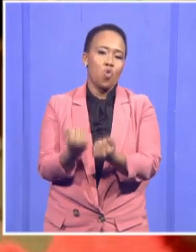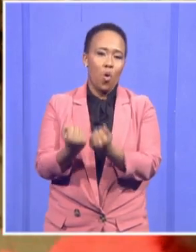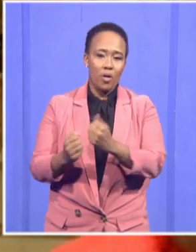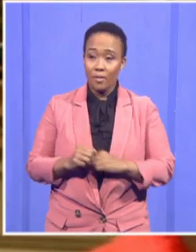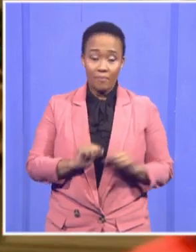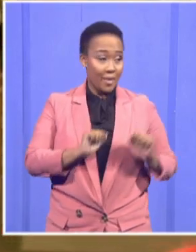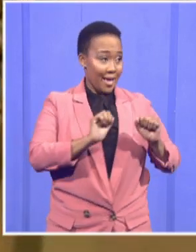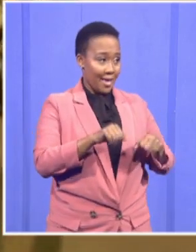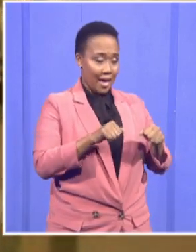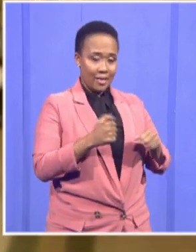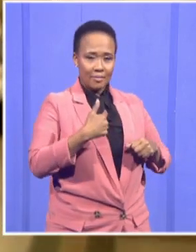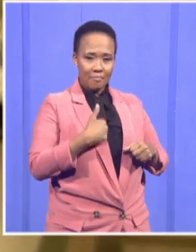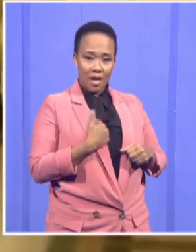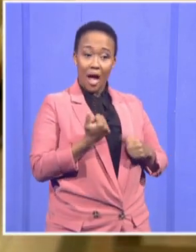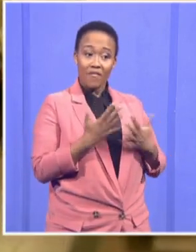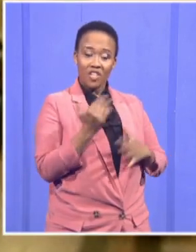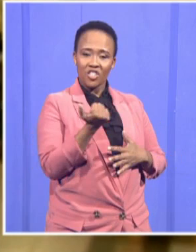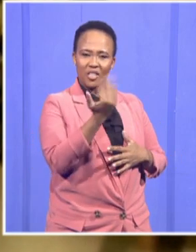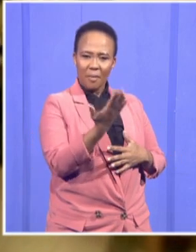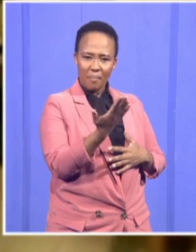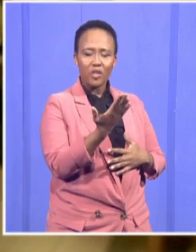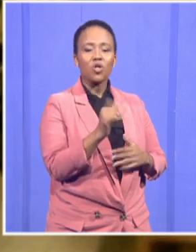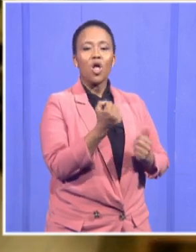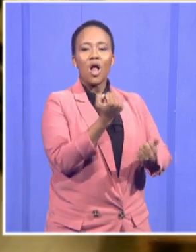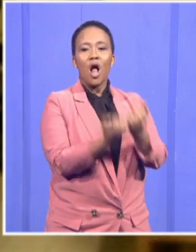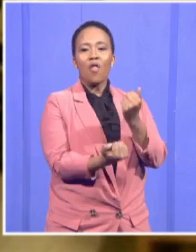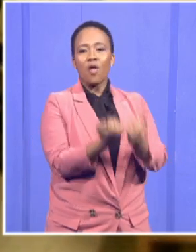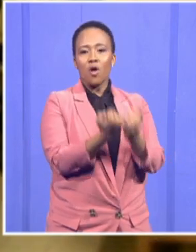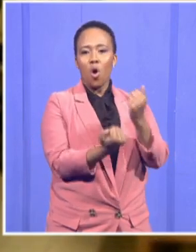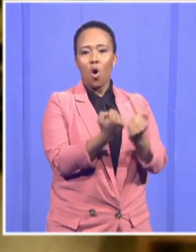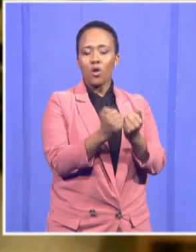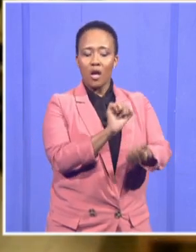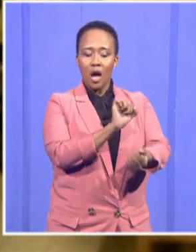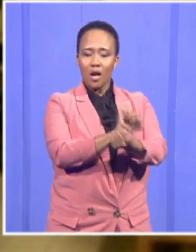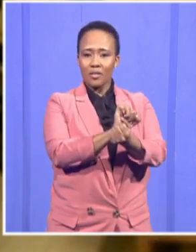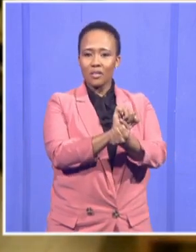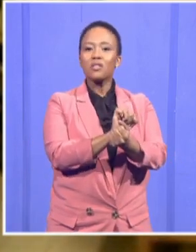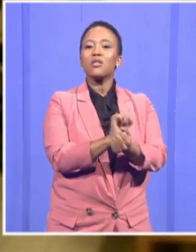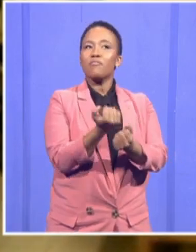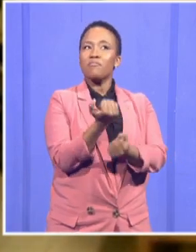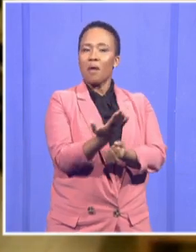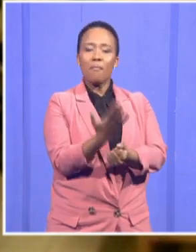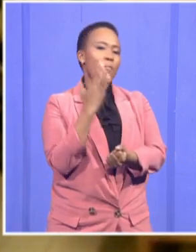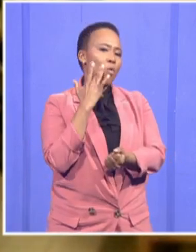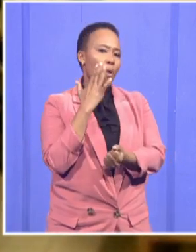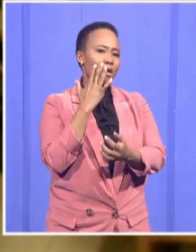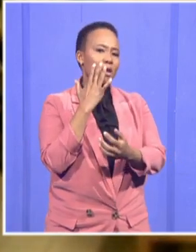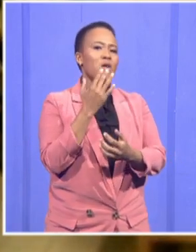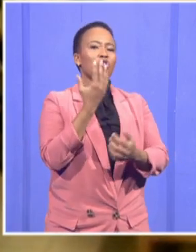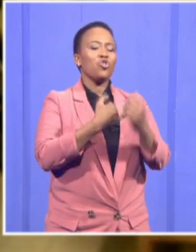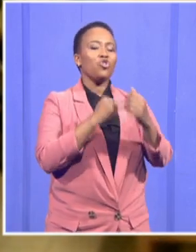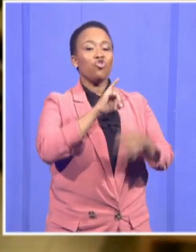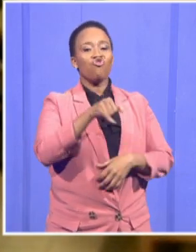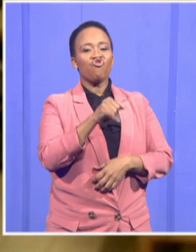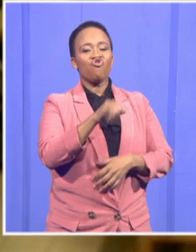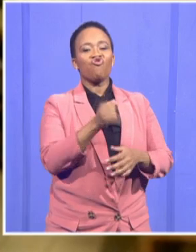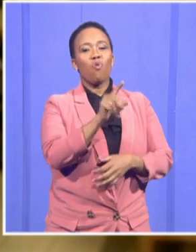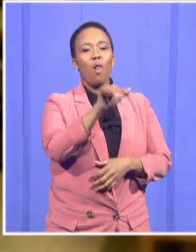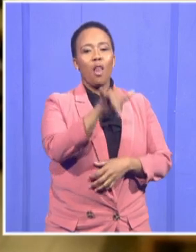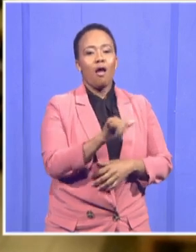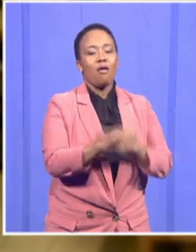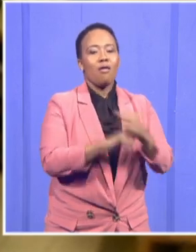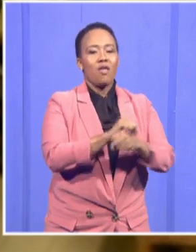before the court that this warrant of arrest was issued back in July 2022. So my view was, and besides,